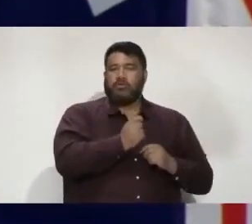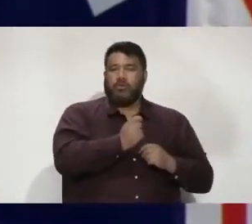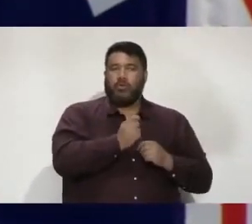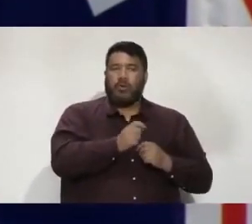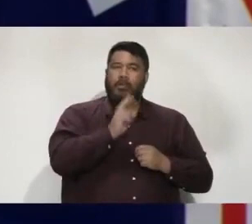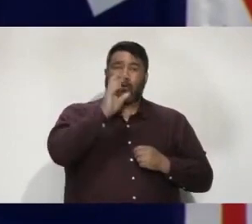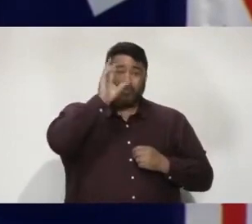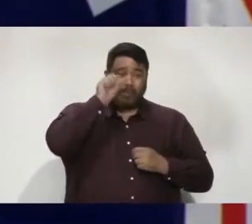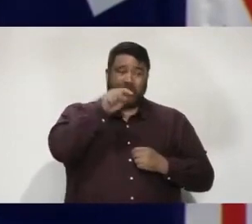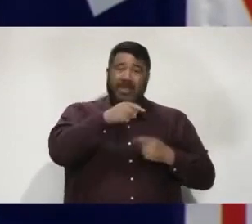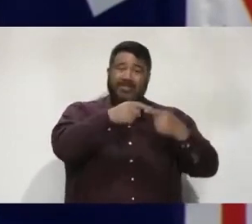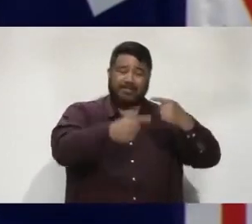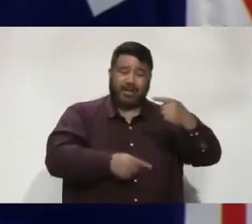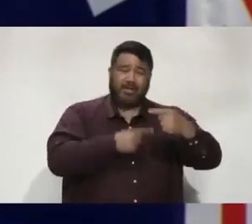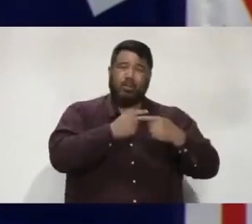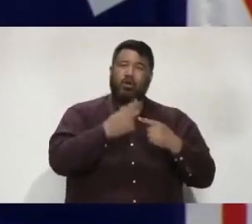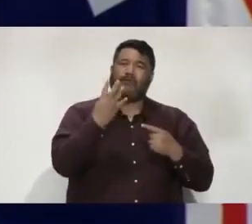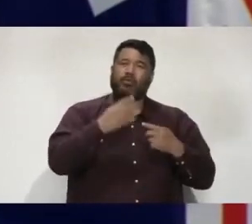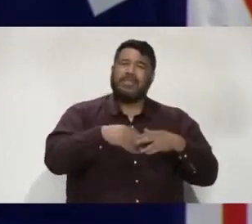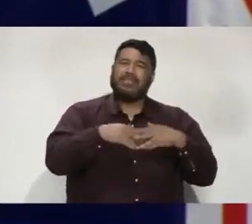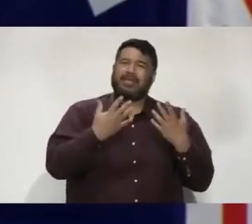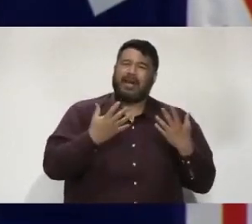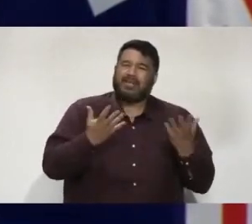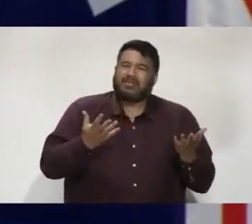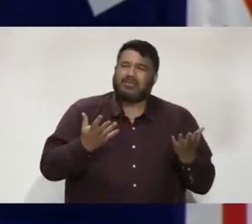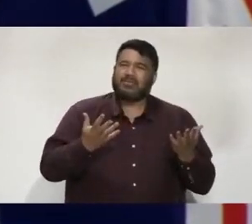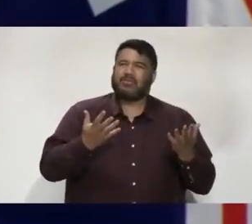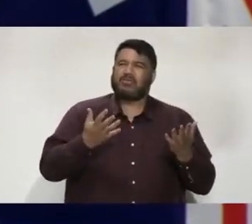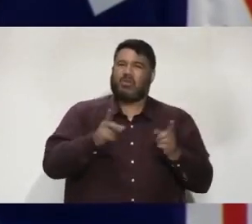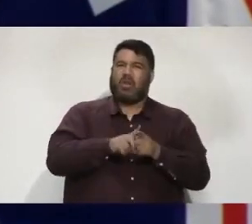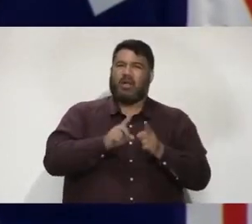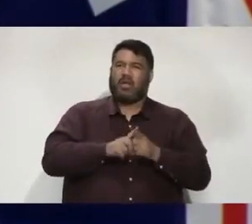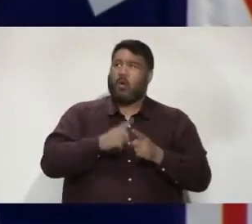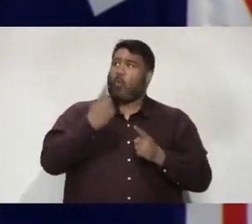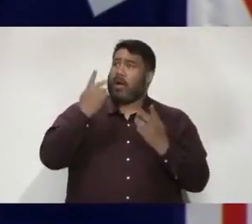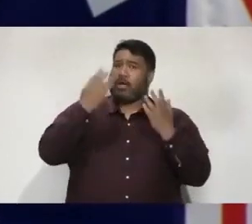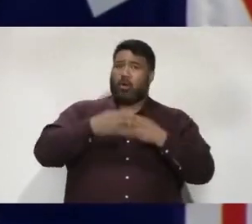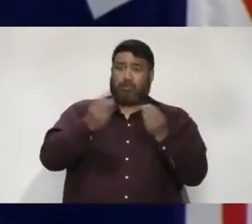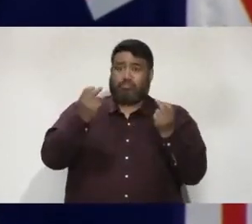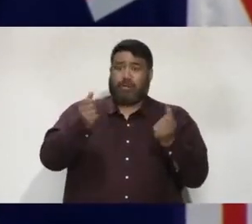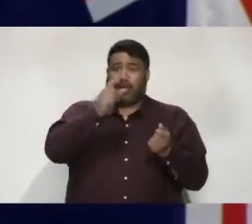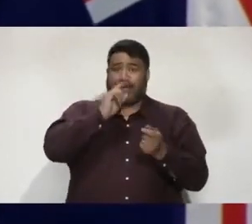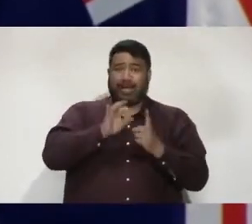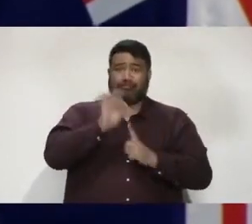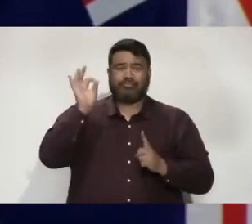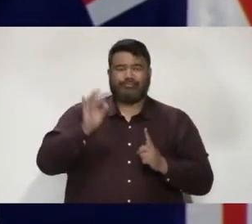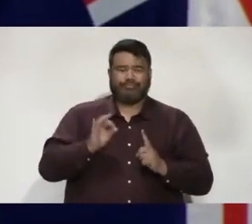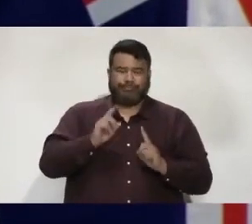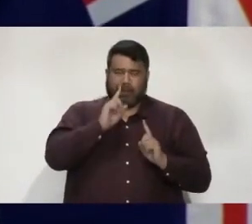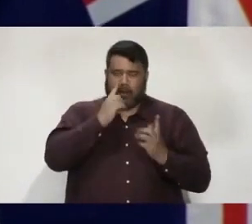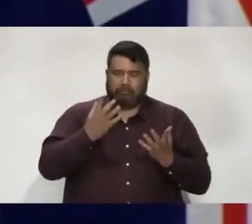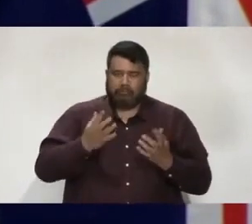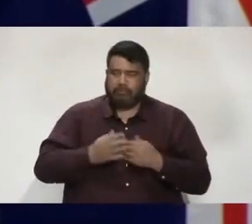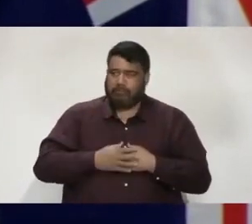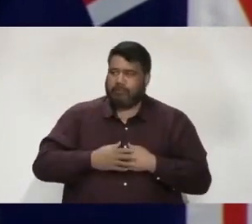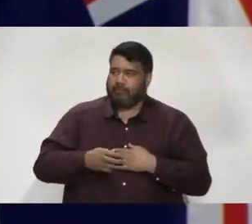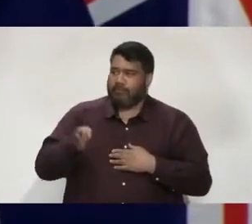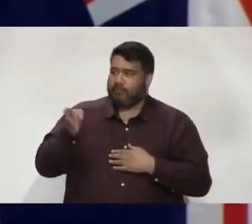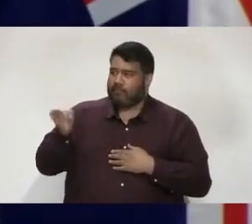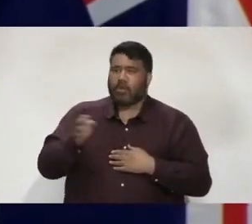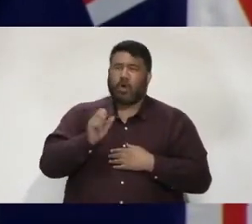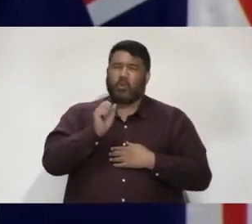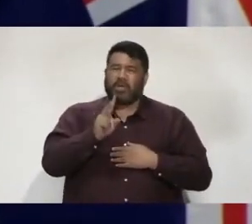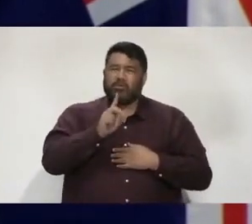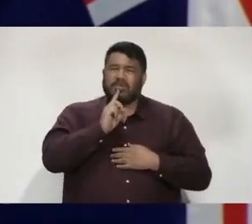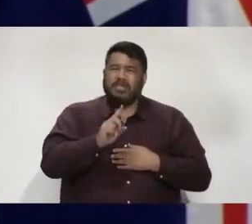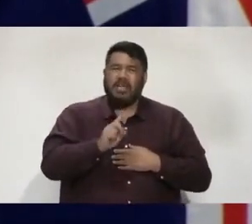just suddenly flick a switch and expect it to climb overnight. In 14 days, though, you're only looking at 5,300, so that's